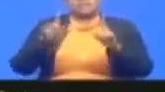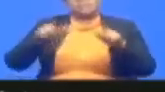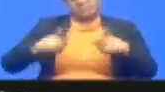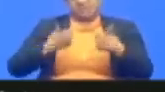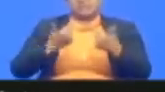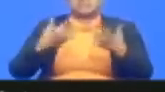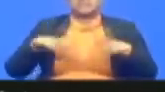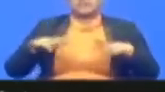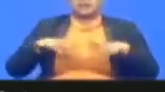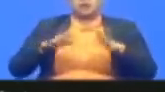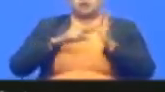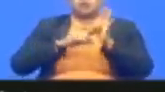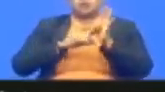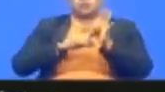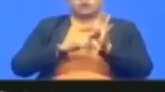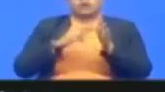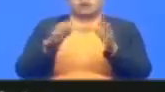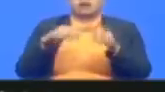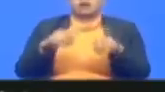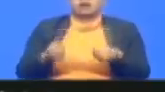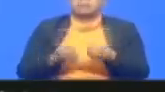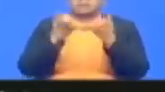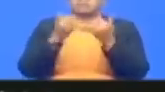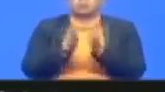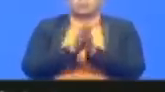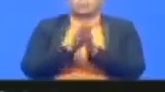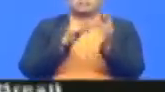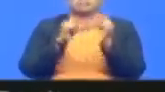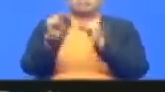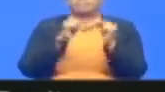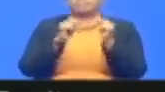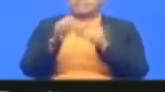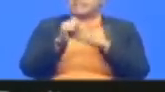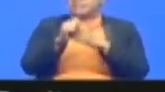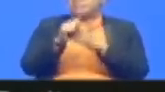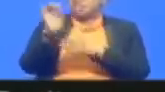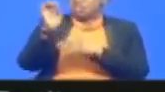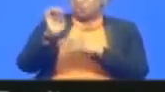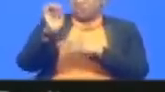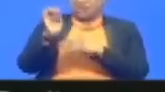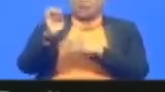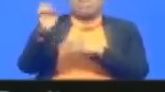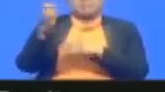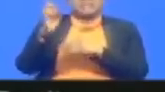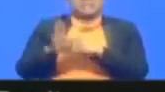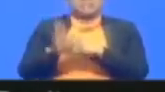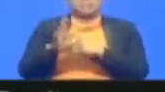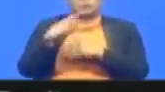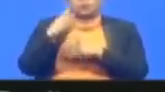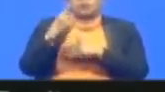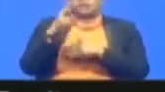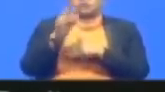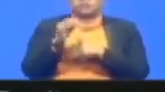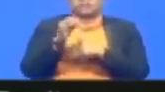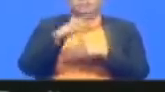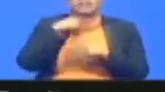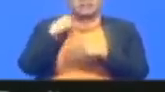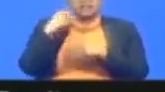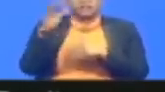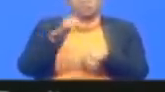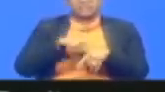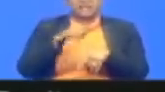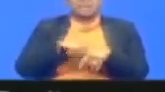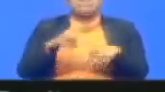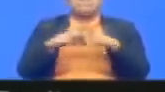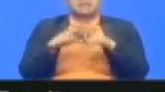civilian rule followed mediation led by Ethiopian Prime Minister Abiy Ahmed. Around 120 people have been killed since the crackdown